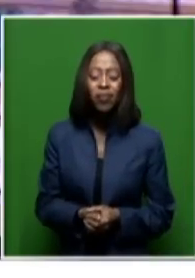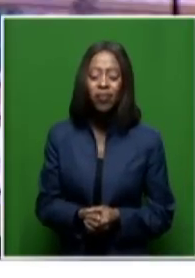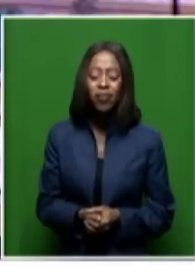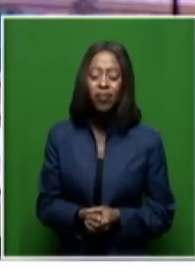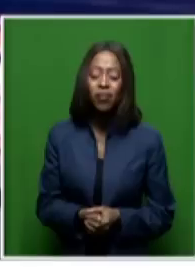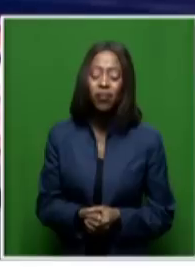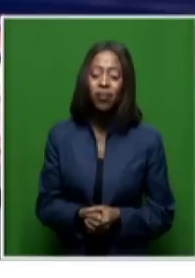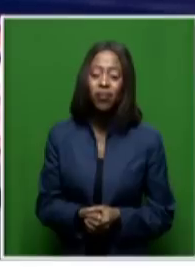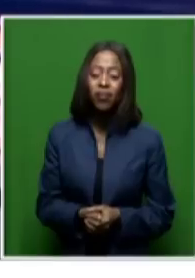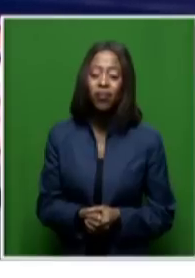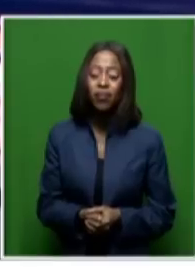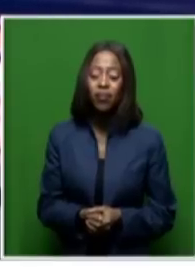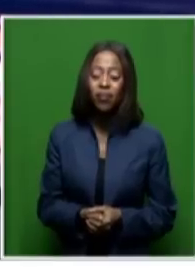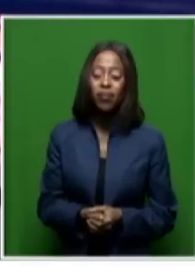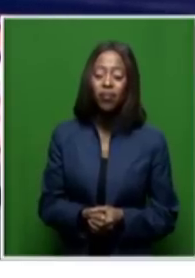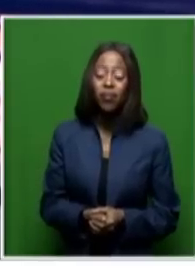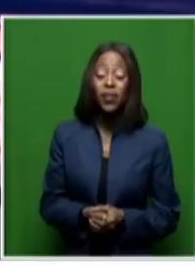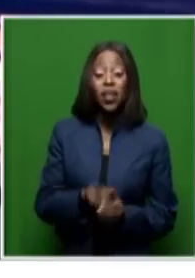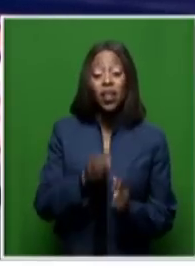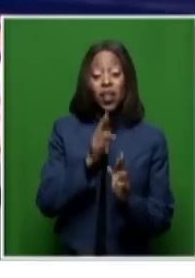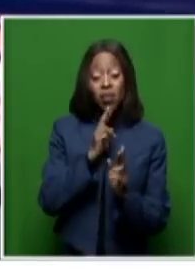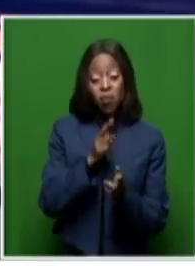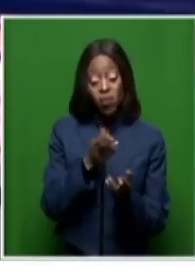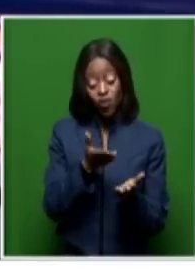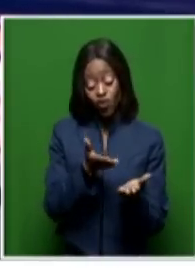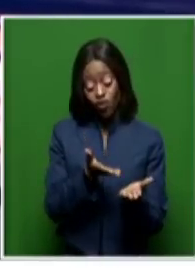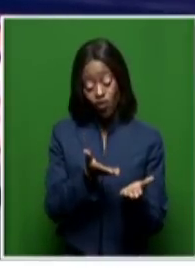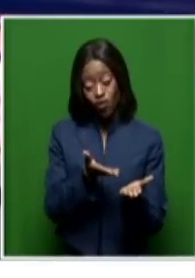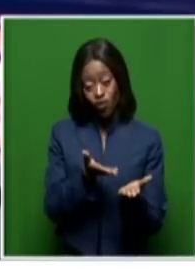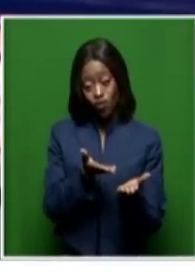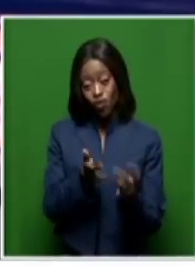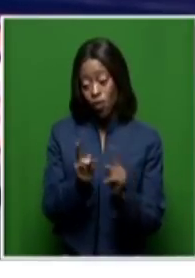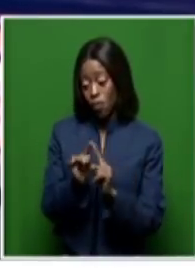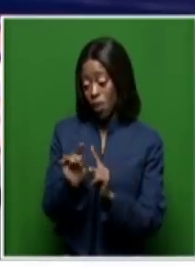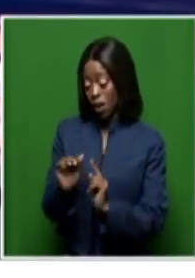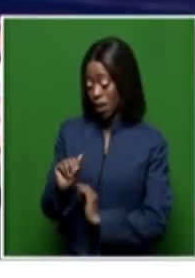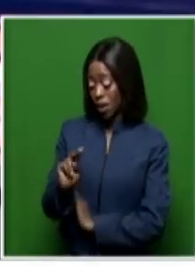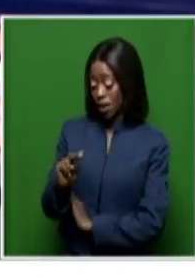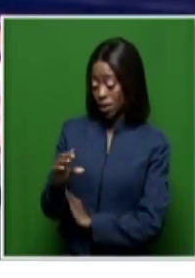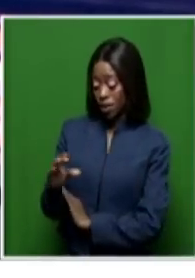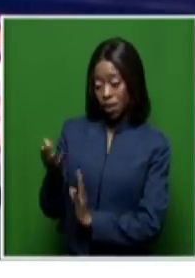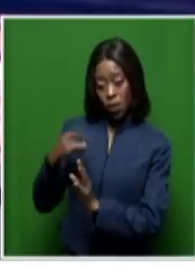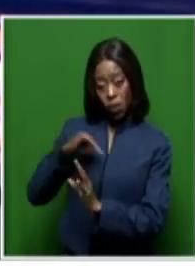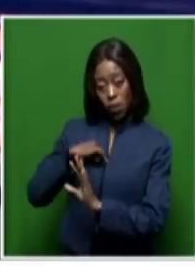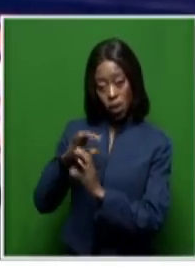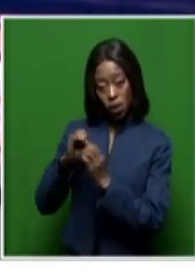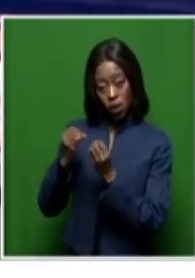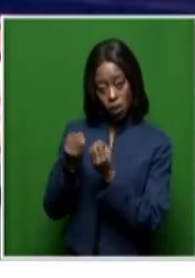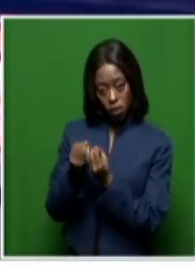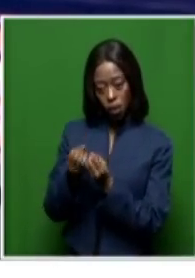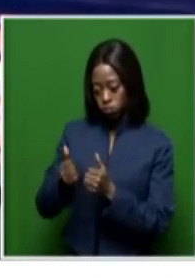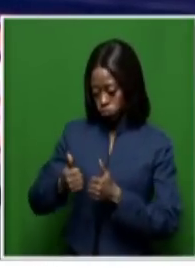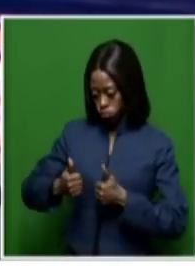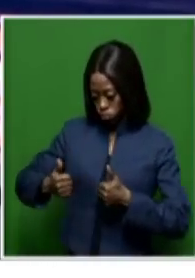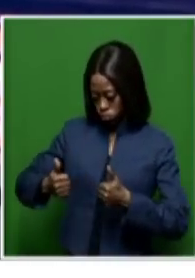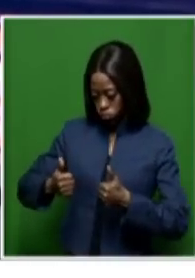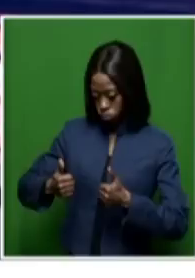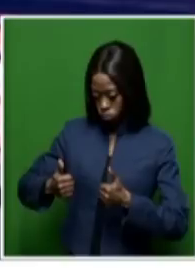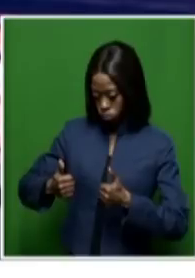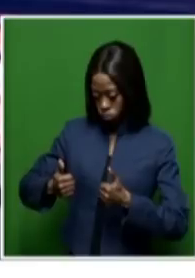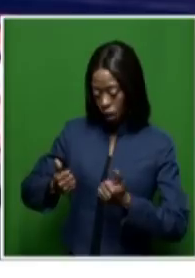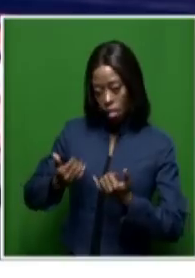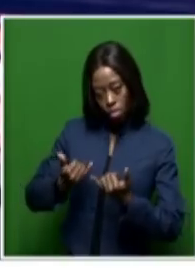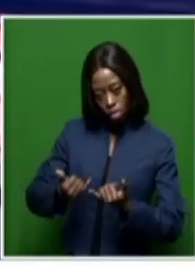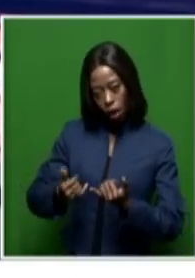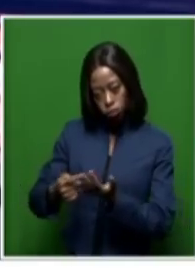It is reported like that in the state capture. The ANC itself as an organization is sitting. And part of what the